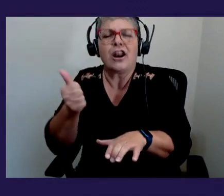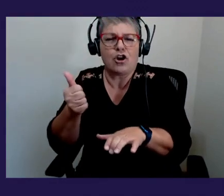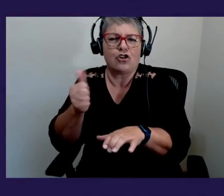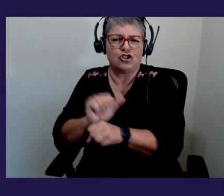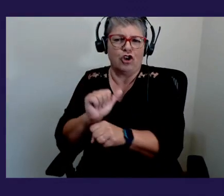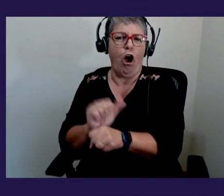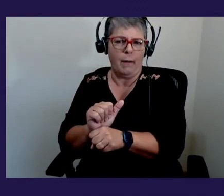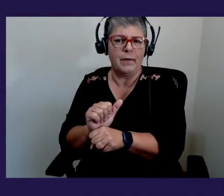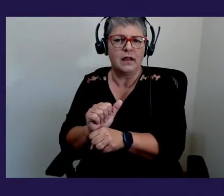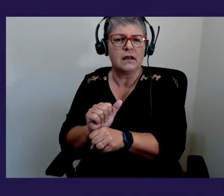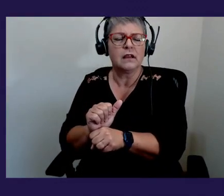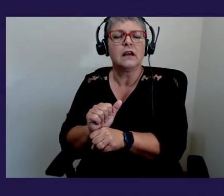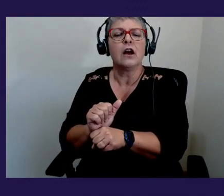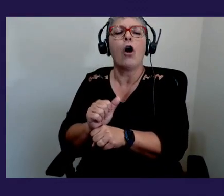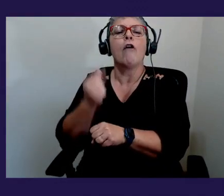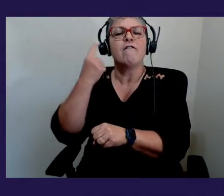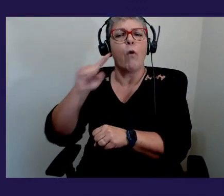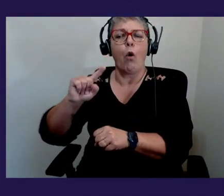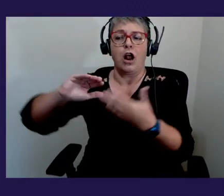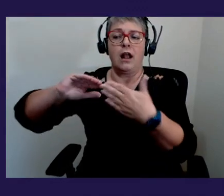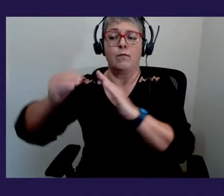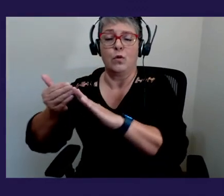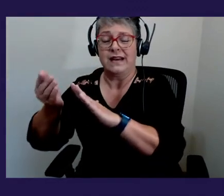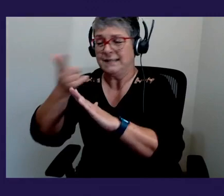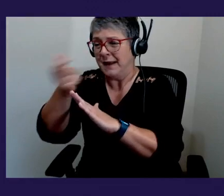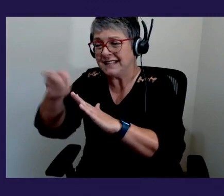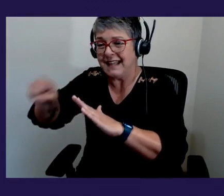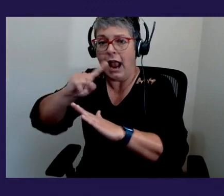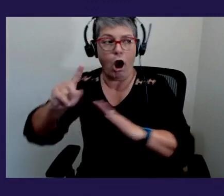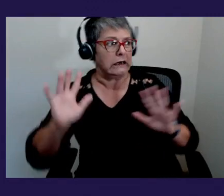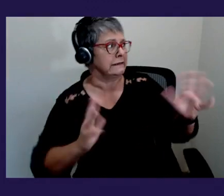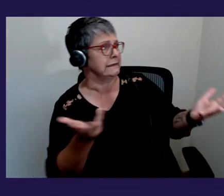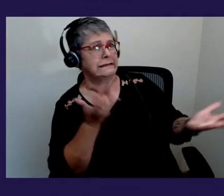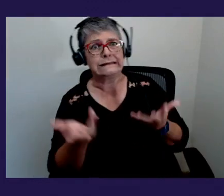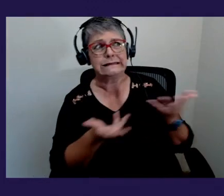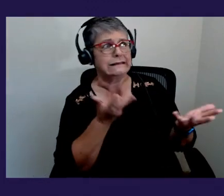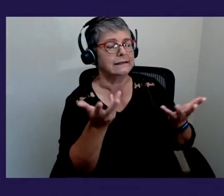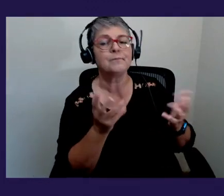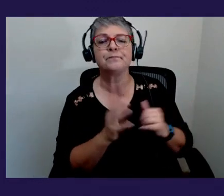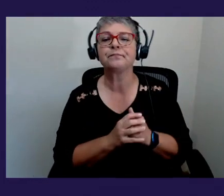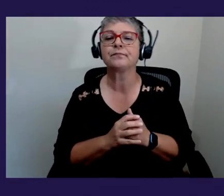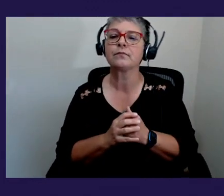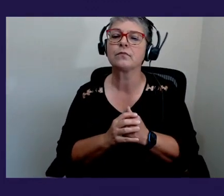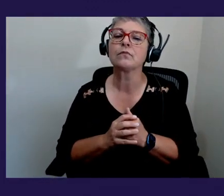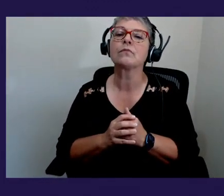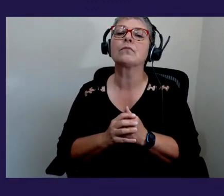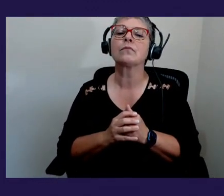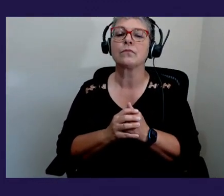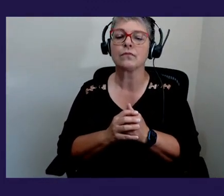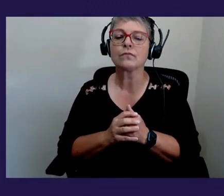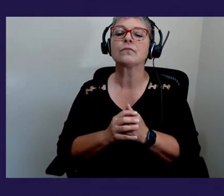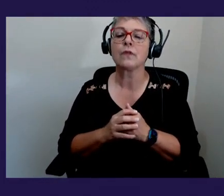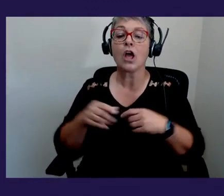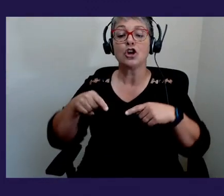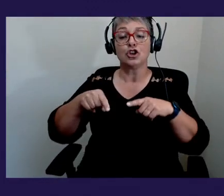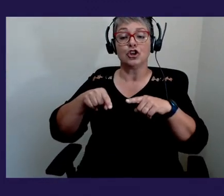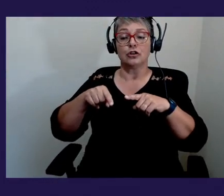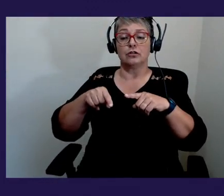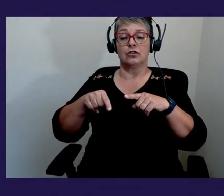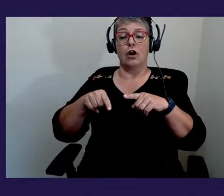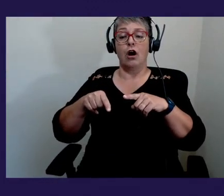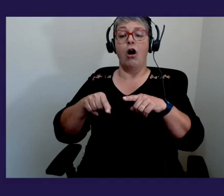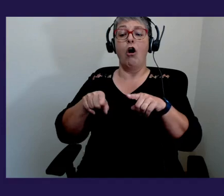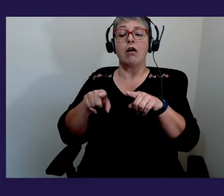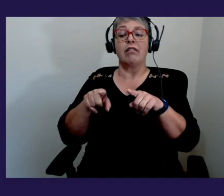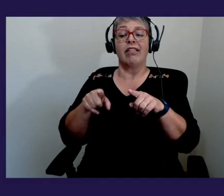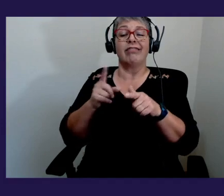that uncertainty. We want to really, and the group talked about how do we focus on